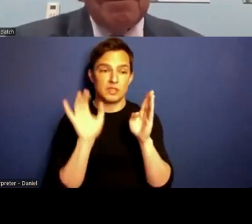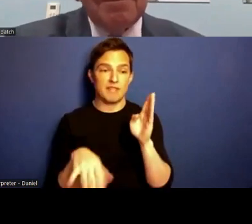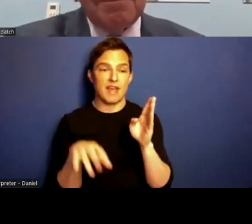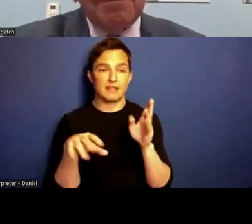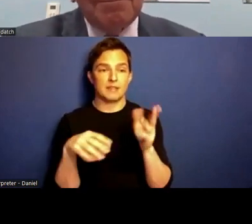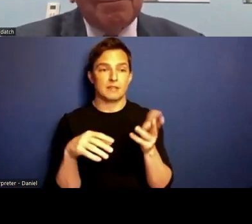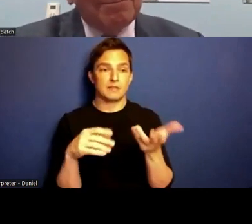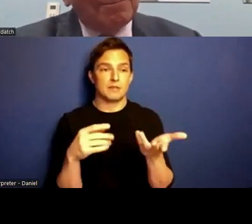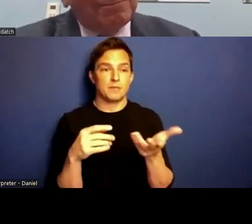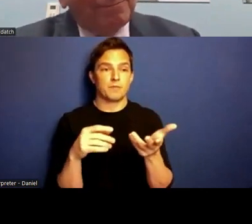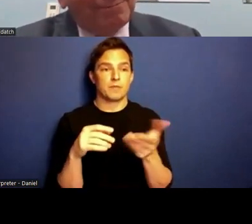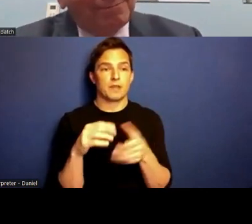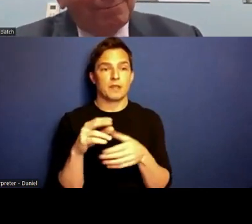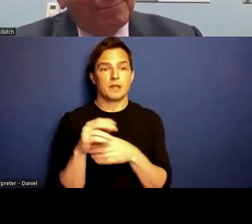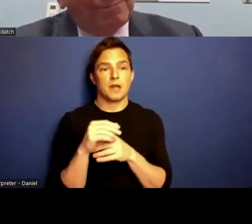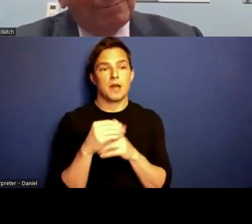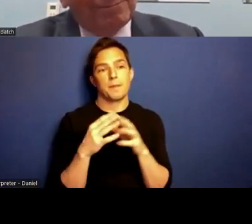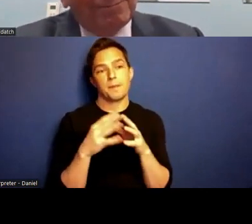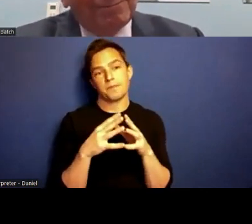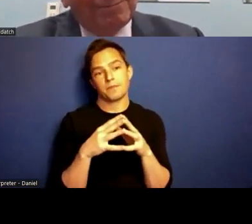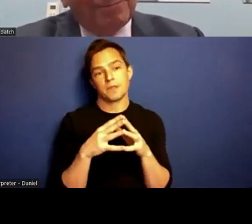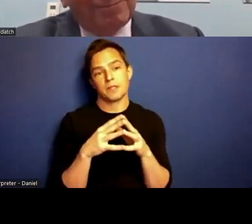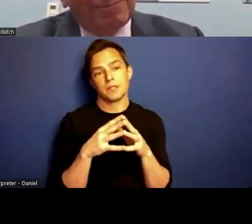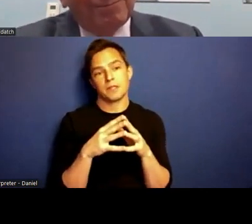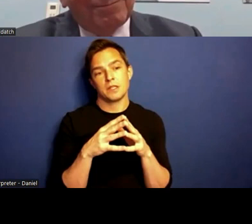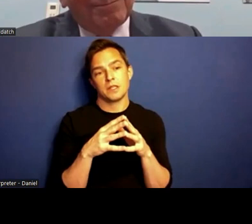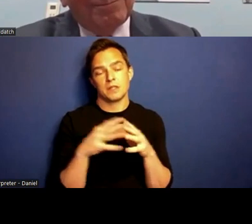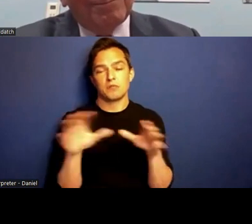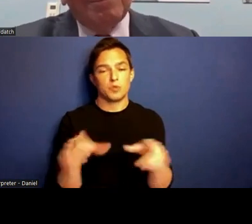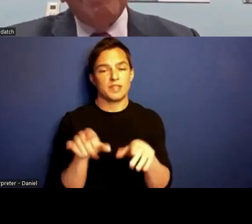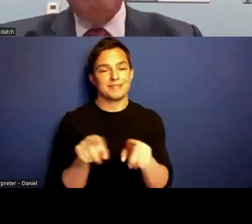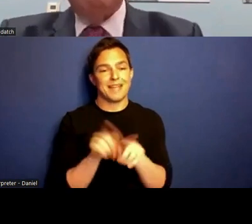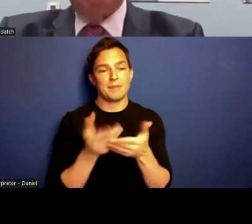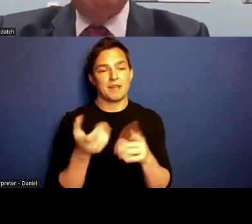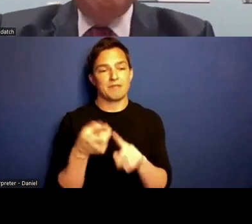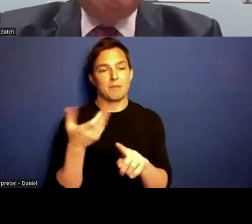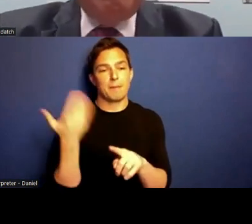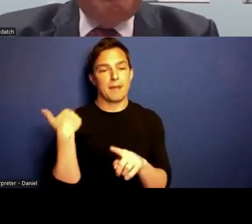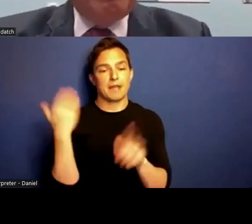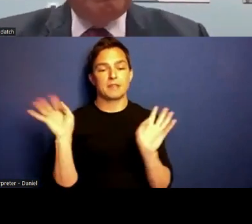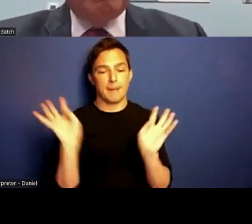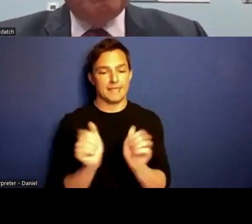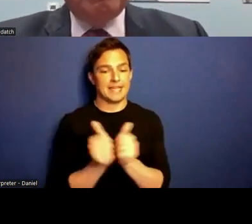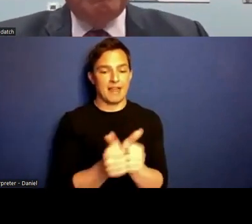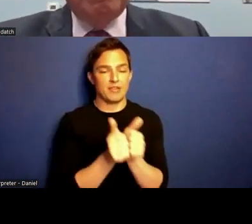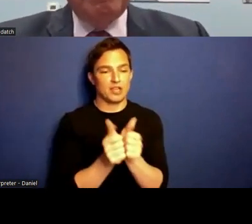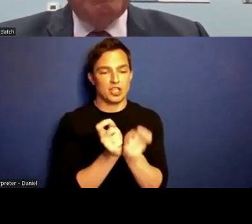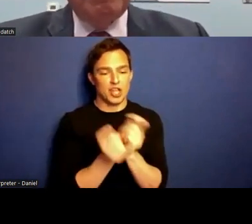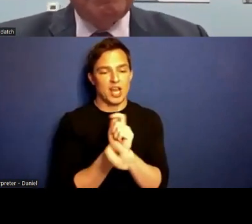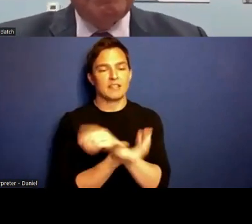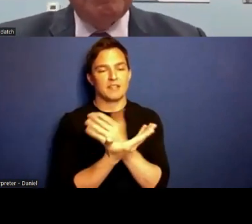let's just, do the same thing that we did from the past, come together and change